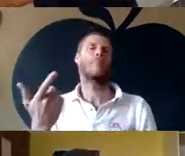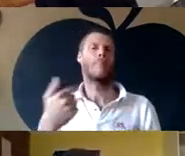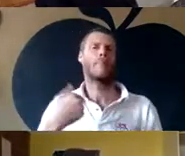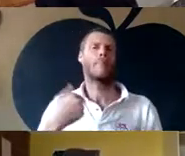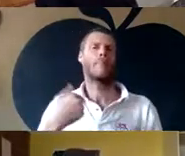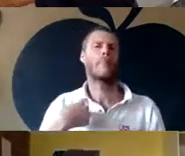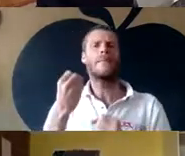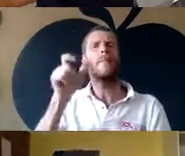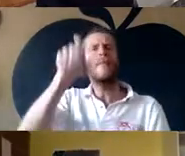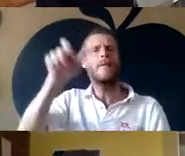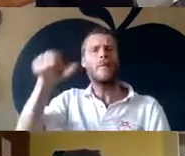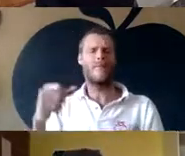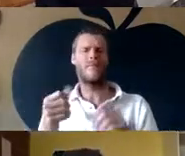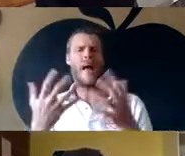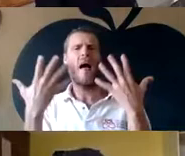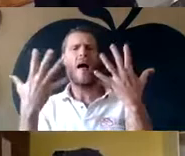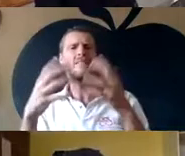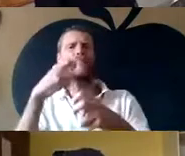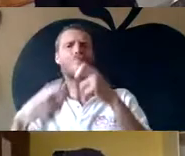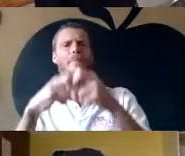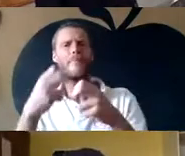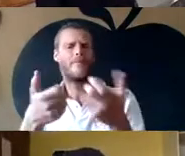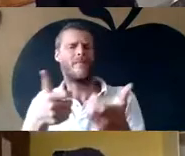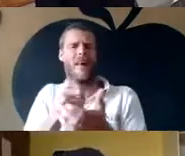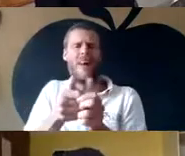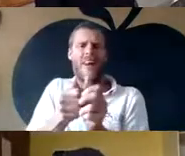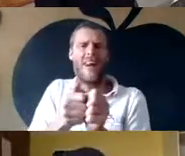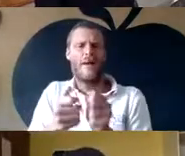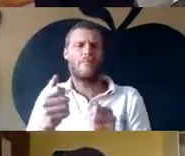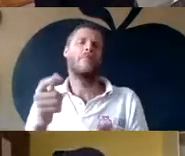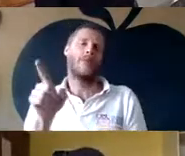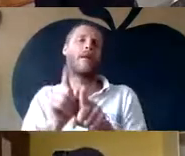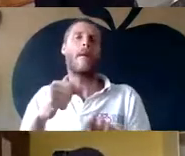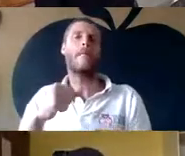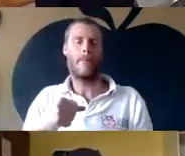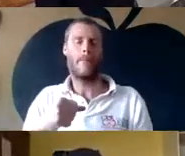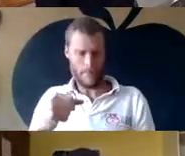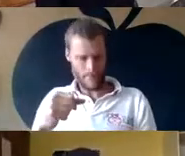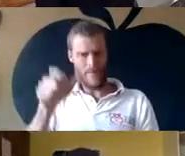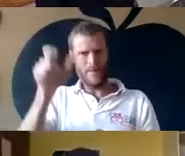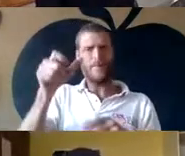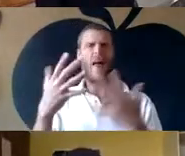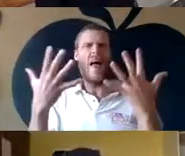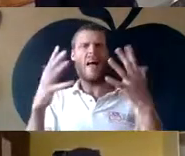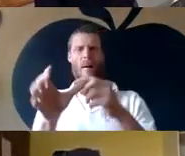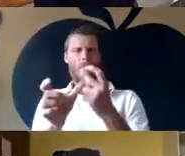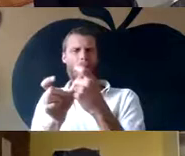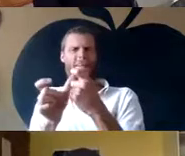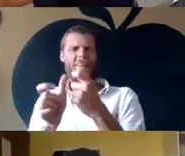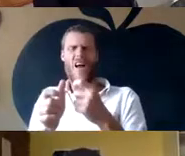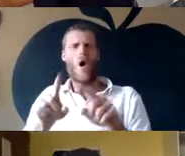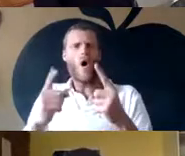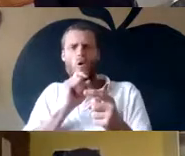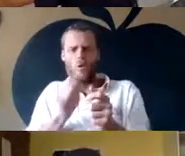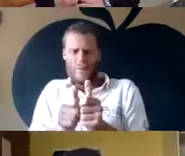fingers down and you can use WhatsApp to communicate. You know, a lot of people, you know, have, you